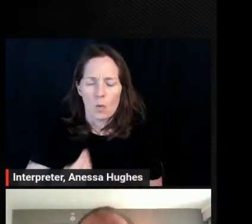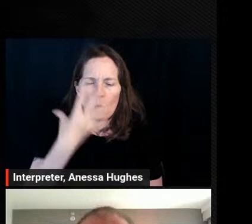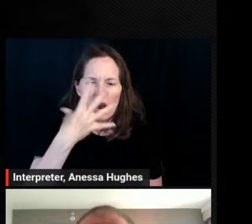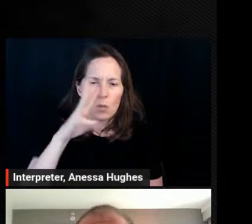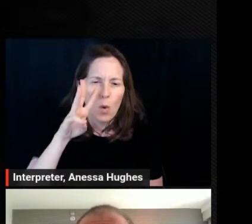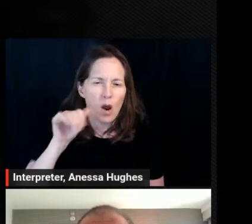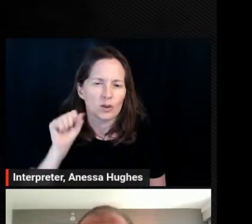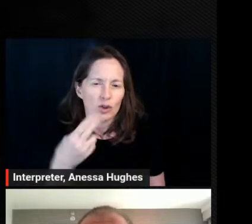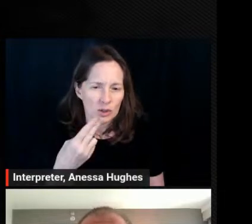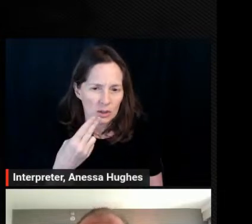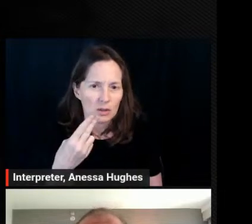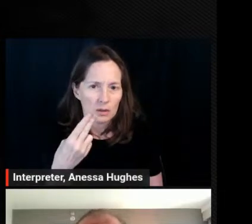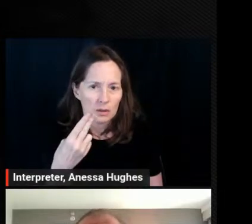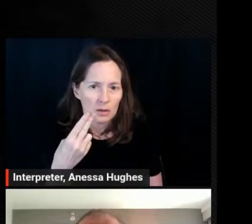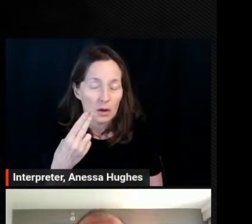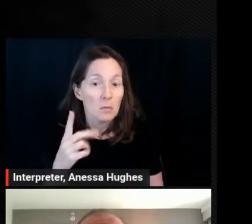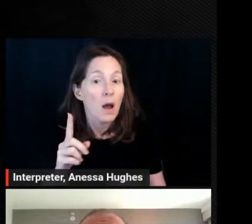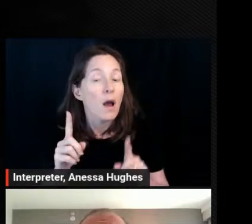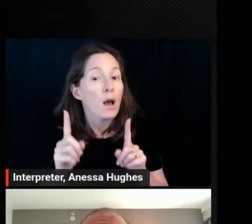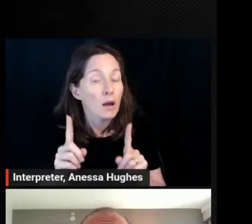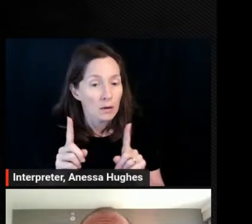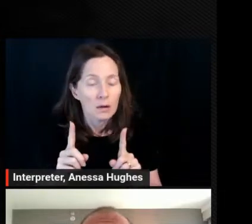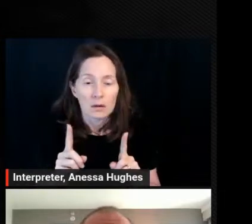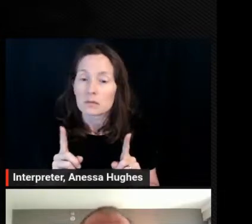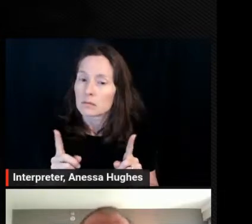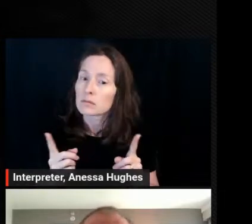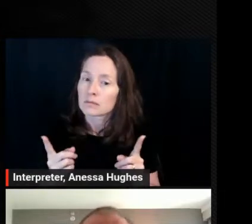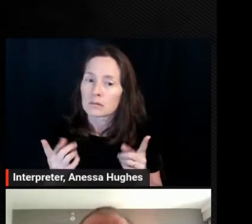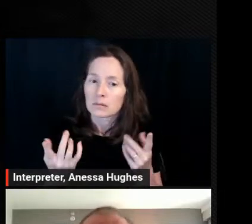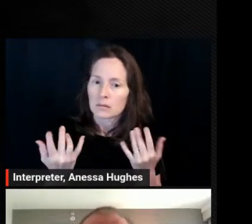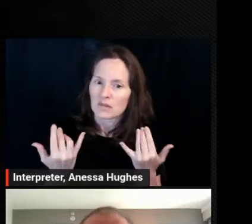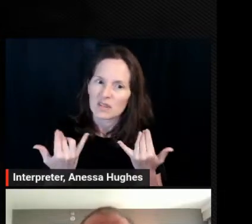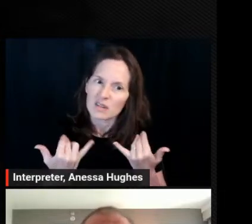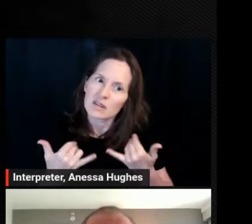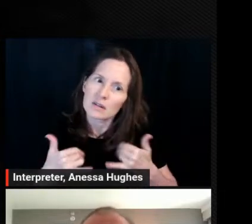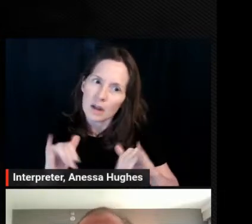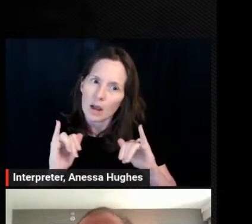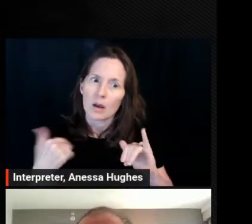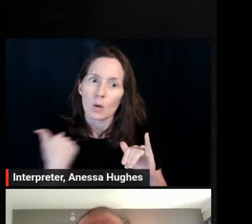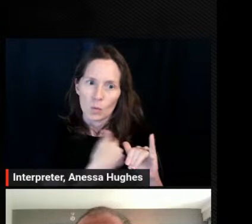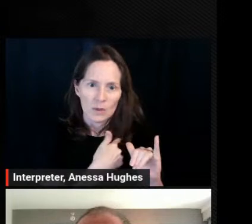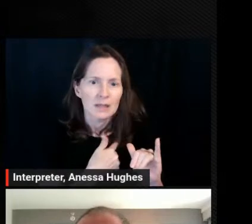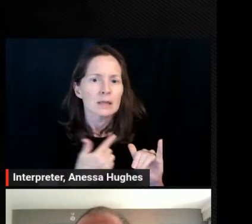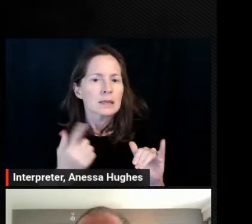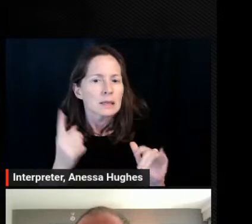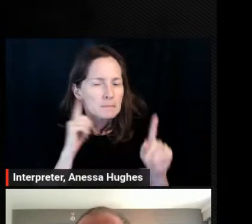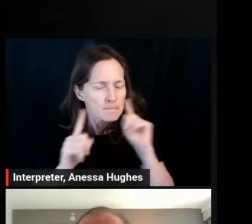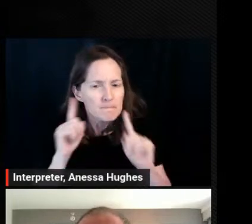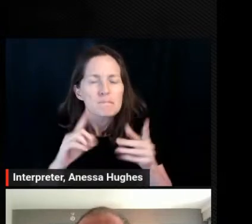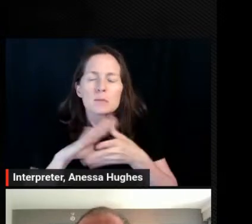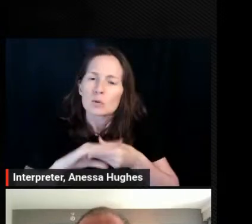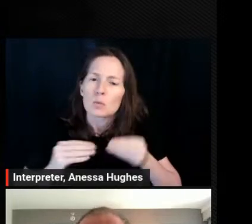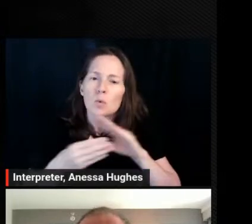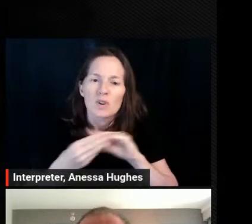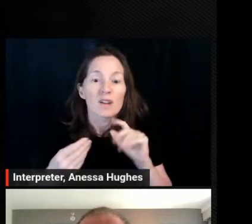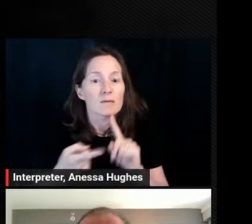kidnappers nonetheless left their mark everywhere on 19th century America.